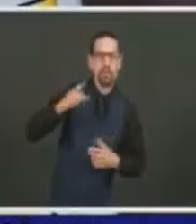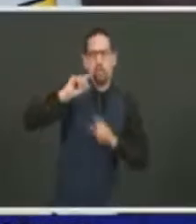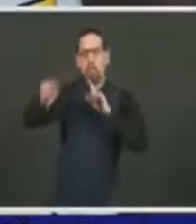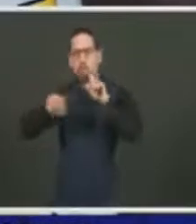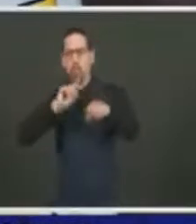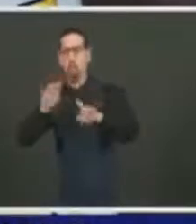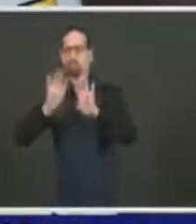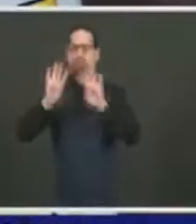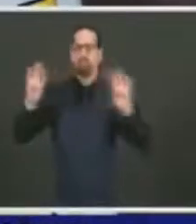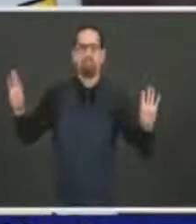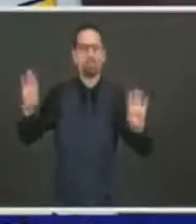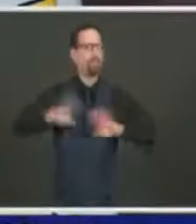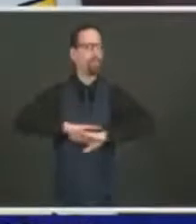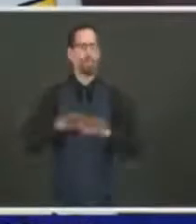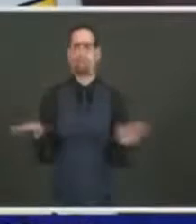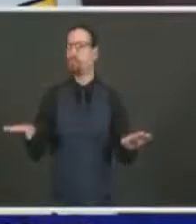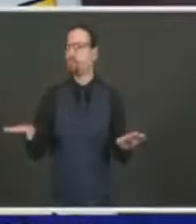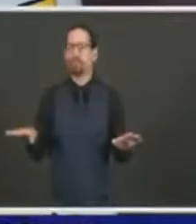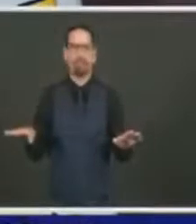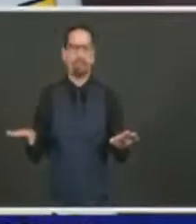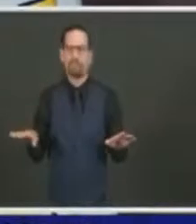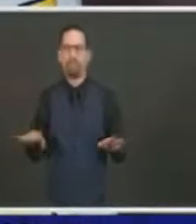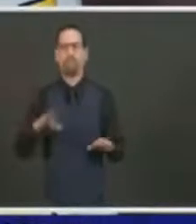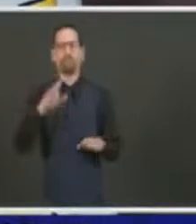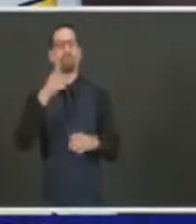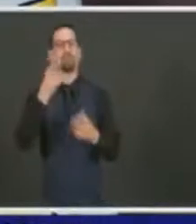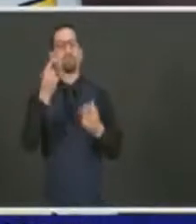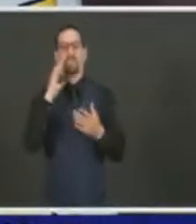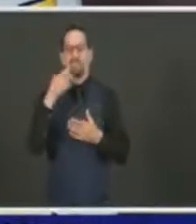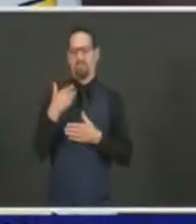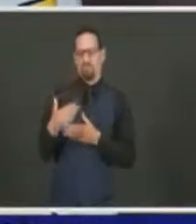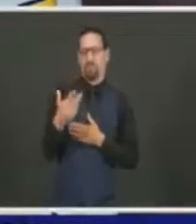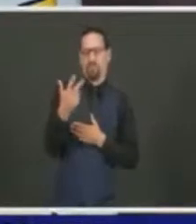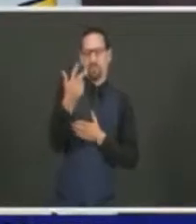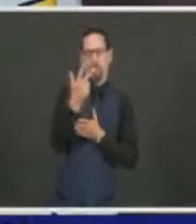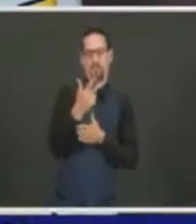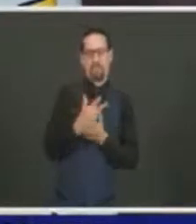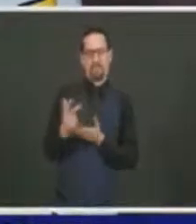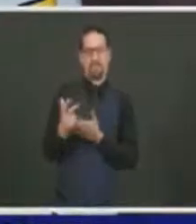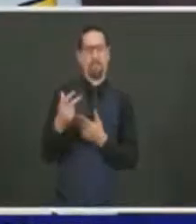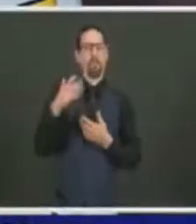in 3 weeks from now, going back to where we are. So instead of having that